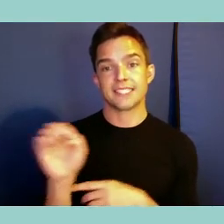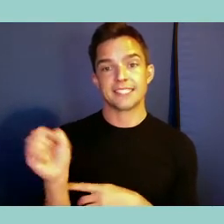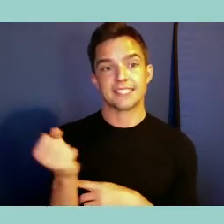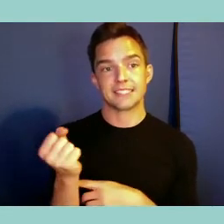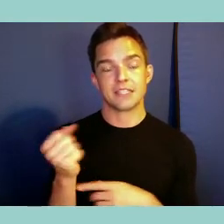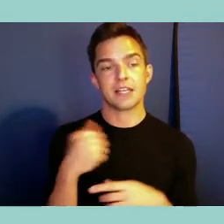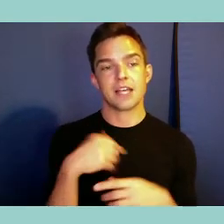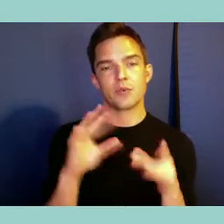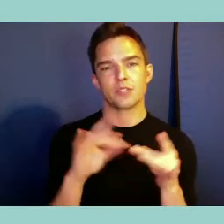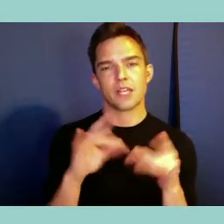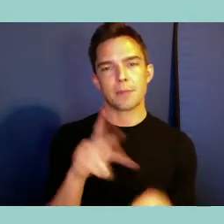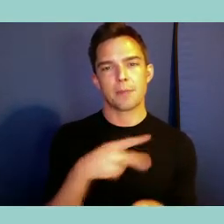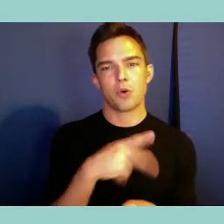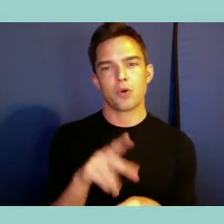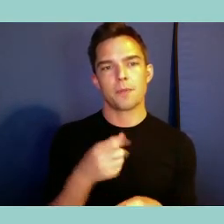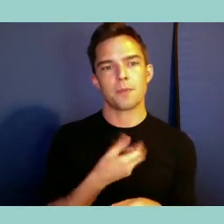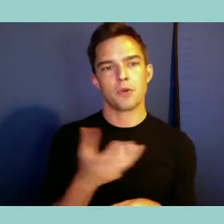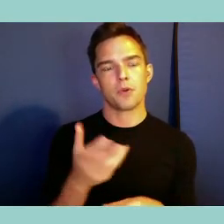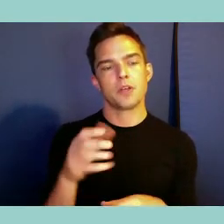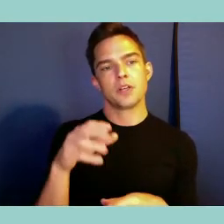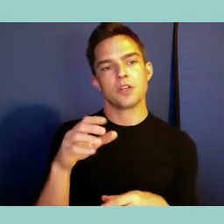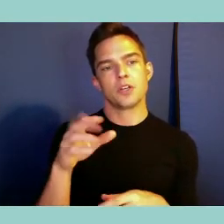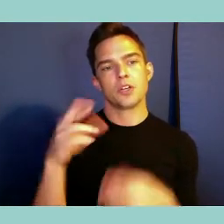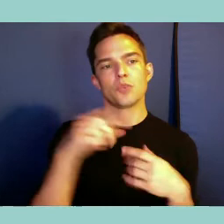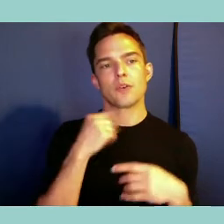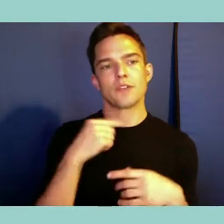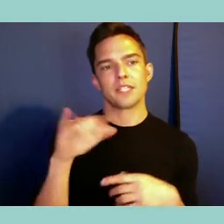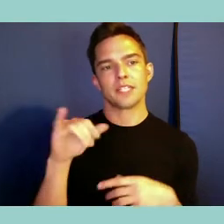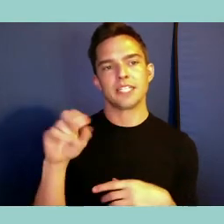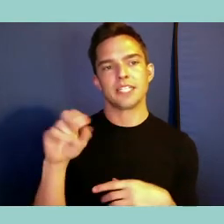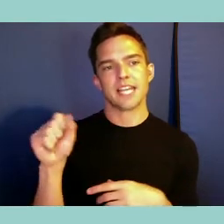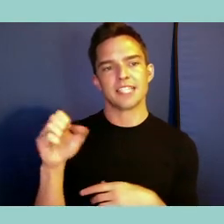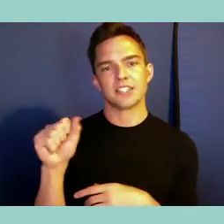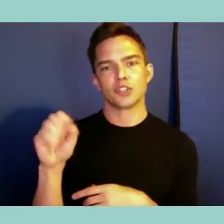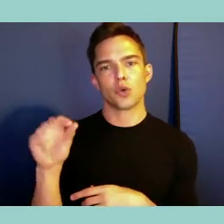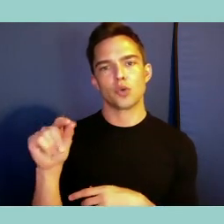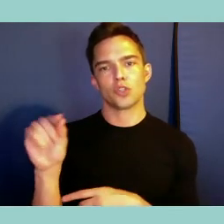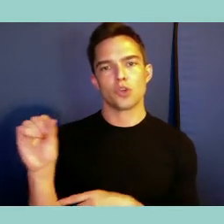going to be reciting a poem by Reverend Teresa Ines Soto.